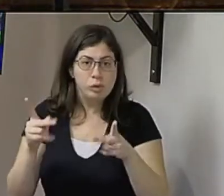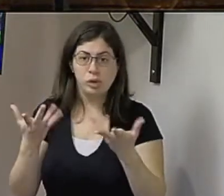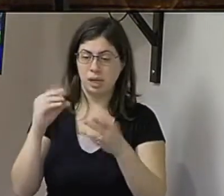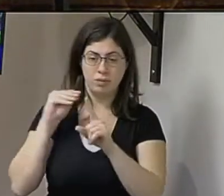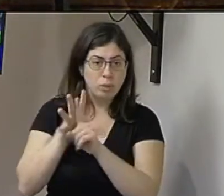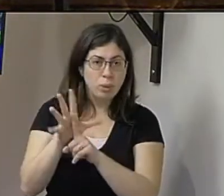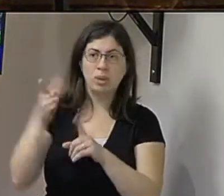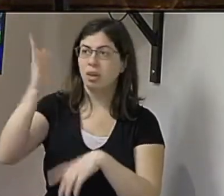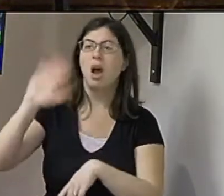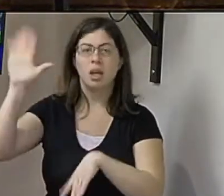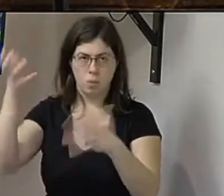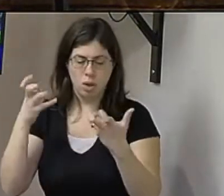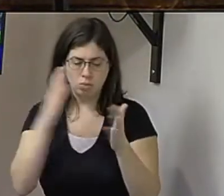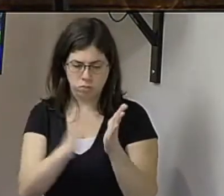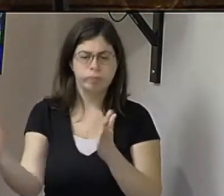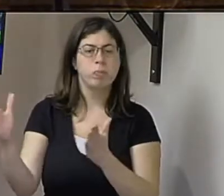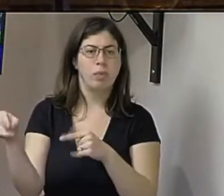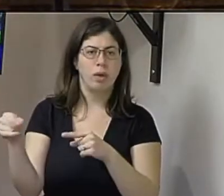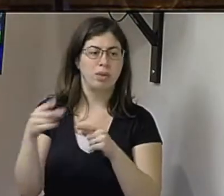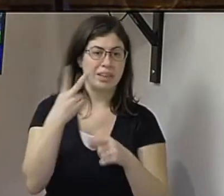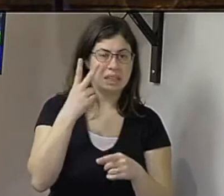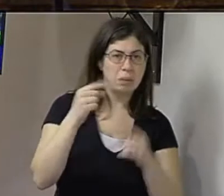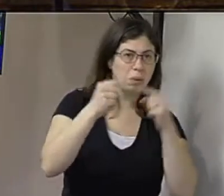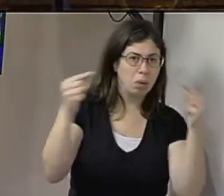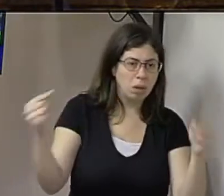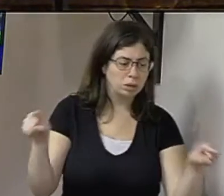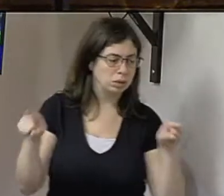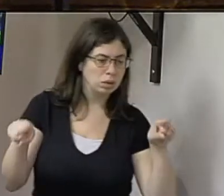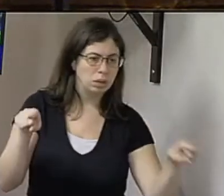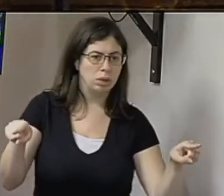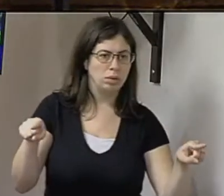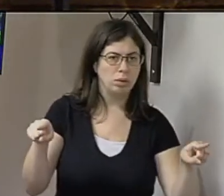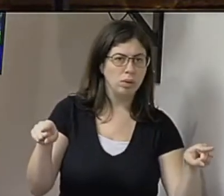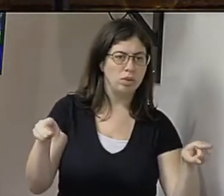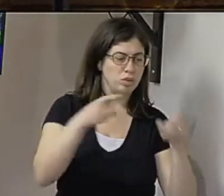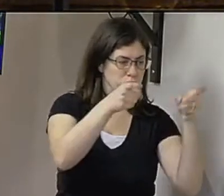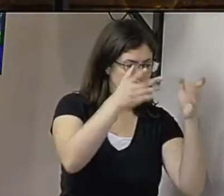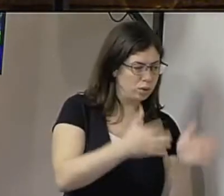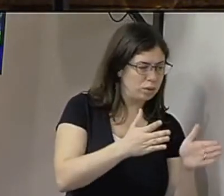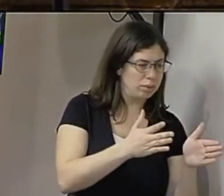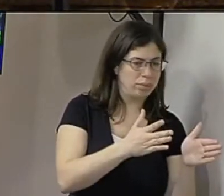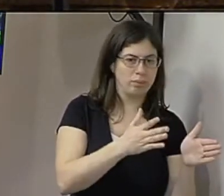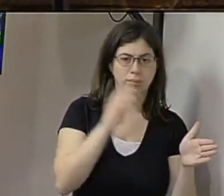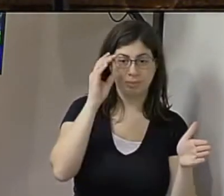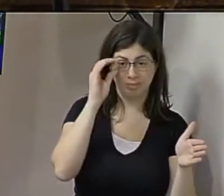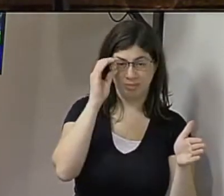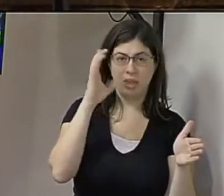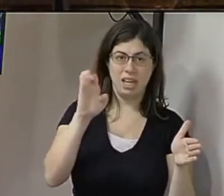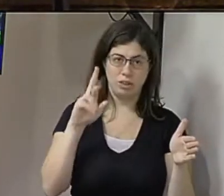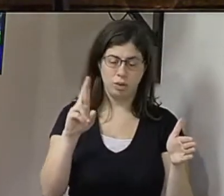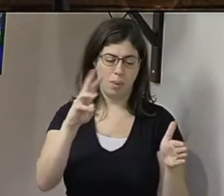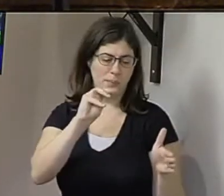have influence, here's what God wants us to do. So you're going to start looking for that contrast between what these rulers do and what Esther